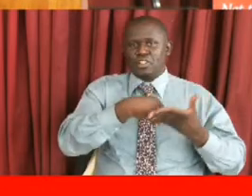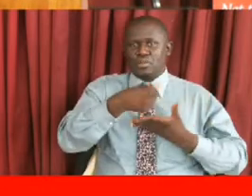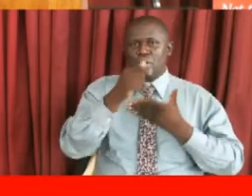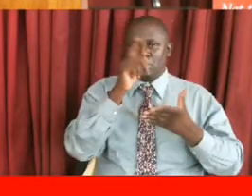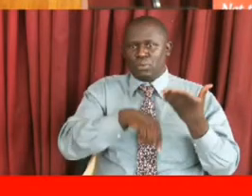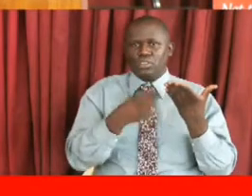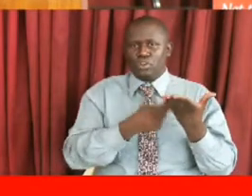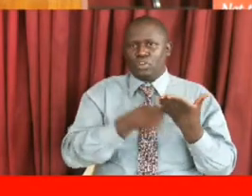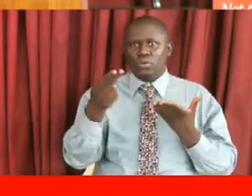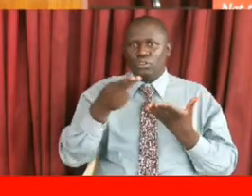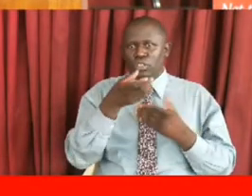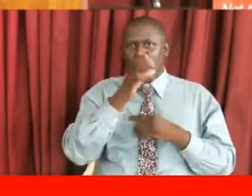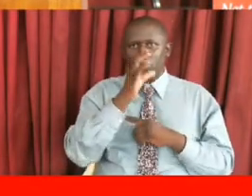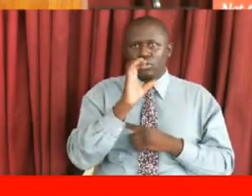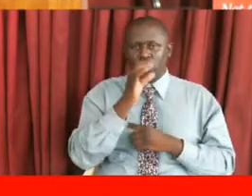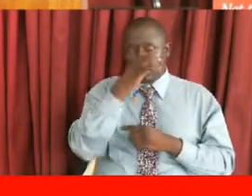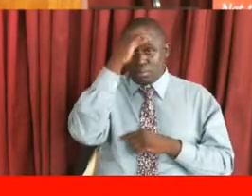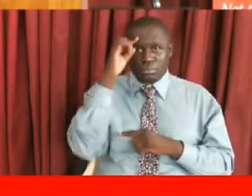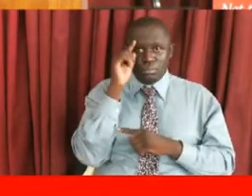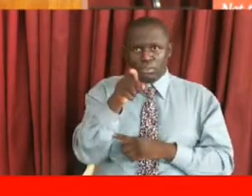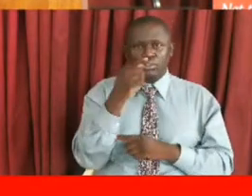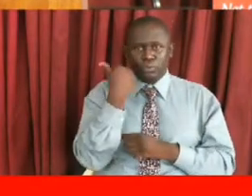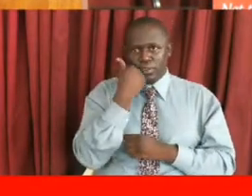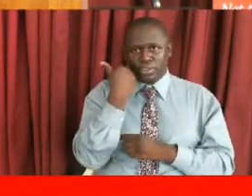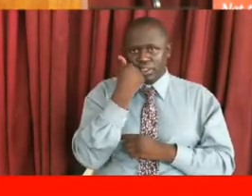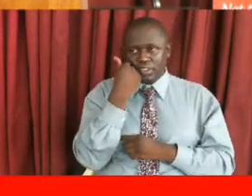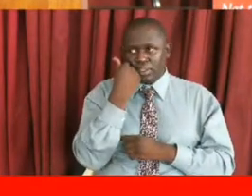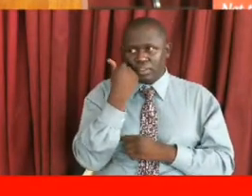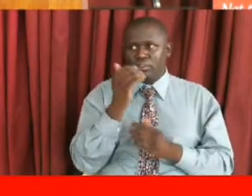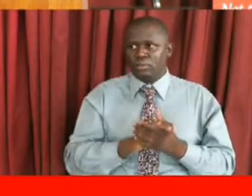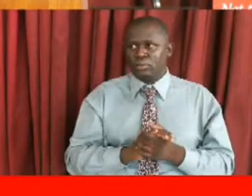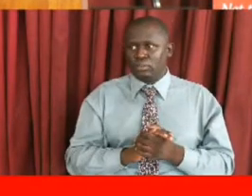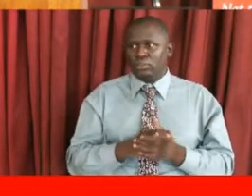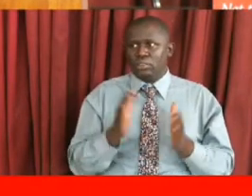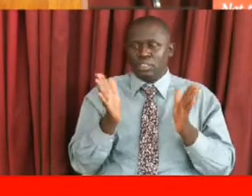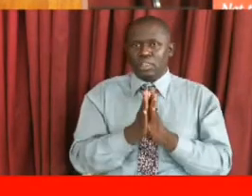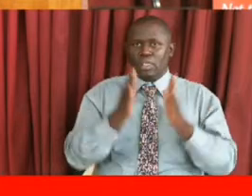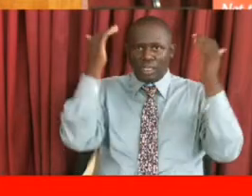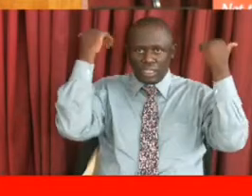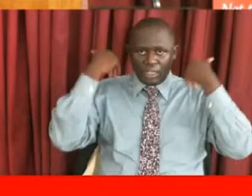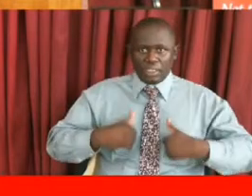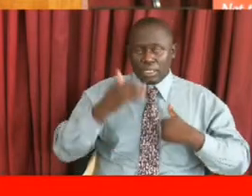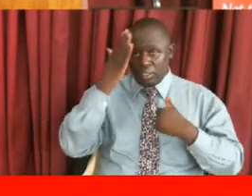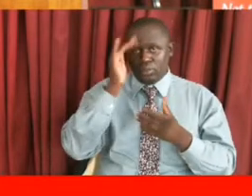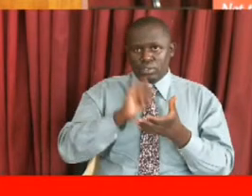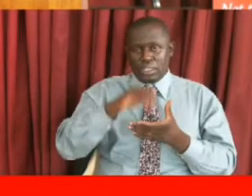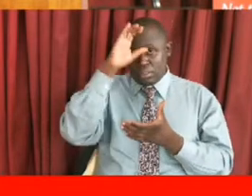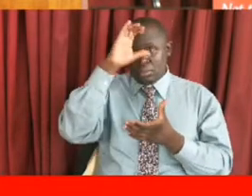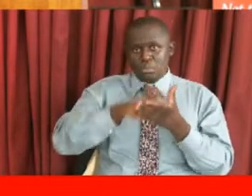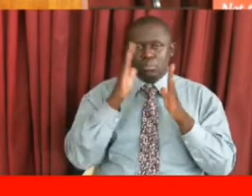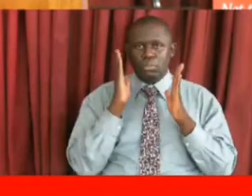water because you are sick and I know Believers are doing